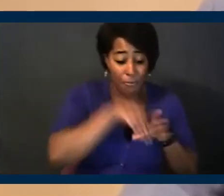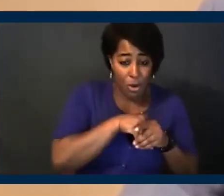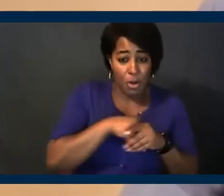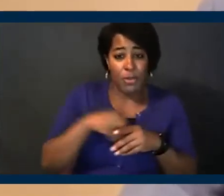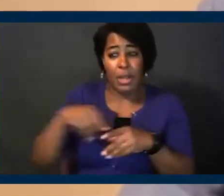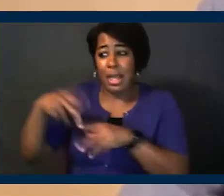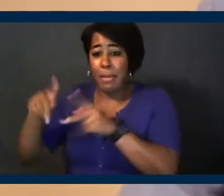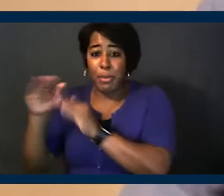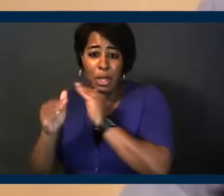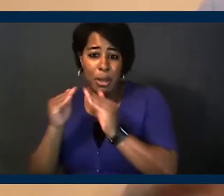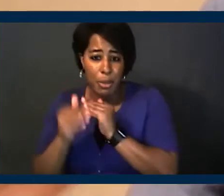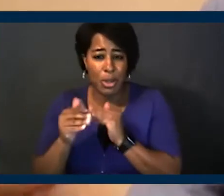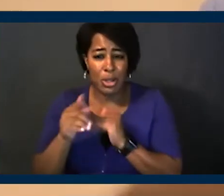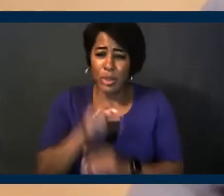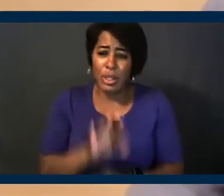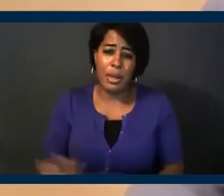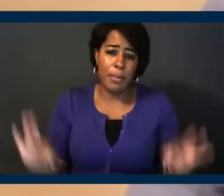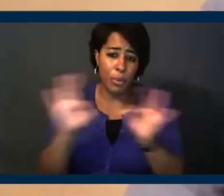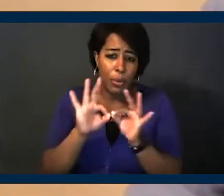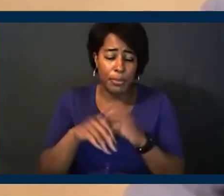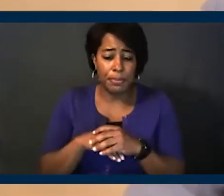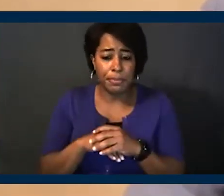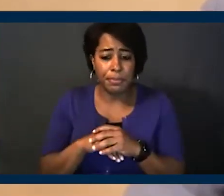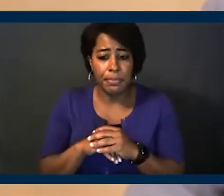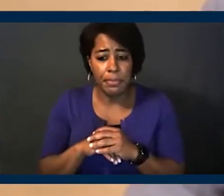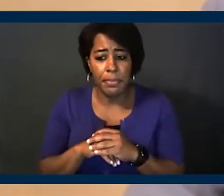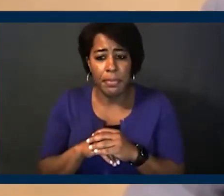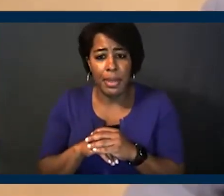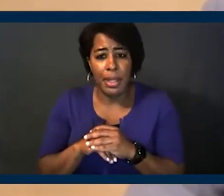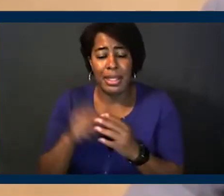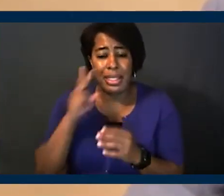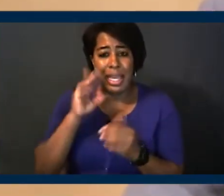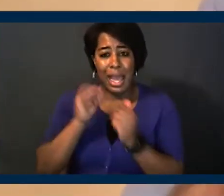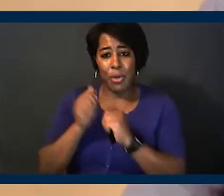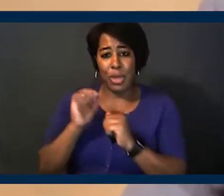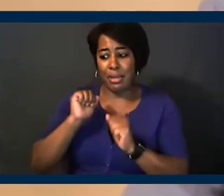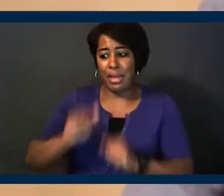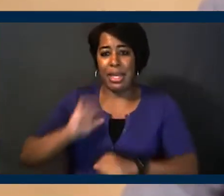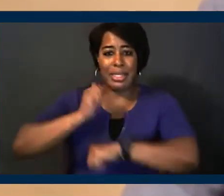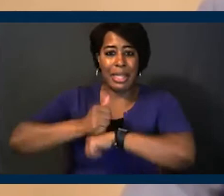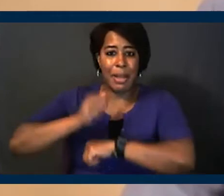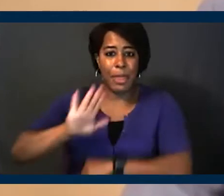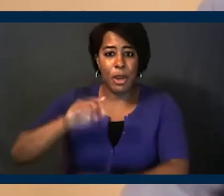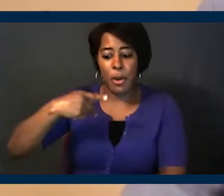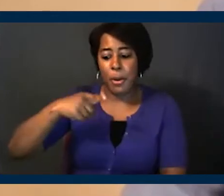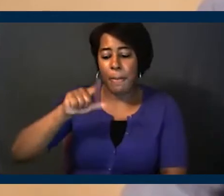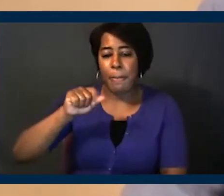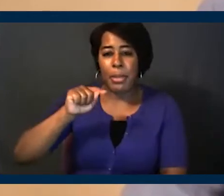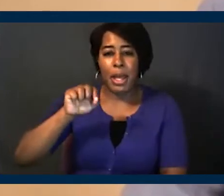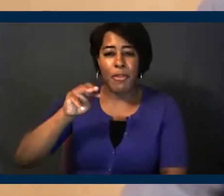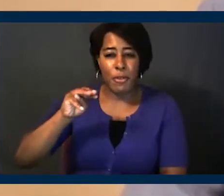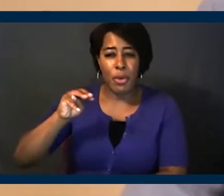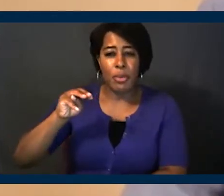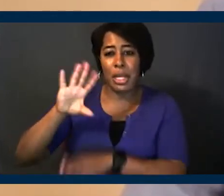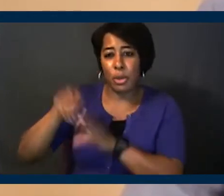to change and how they can build their platforms around movements like Black Lives Matter to where